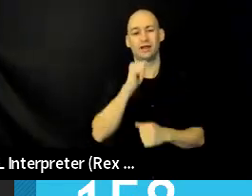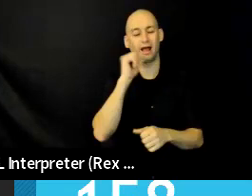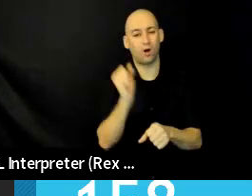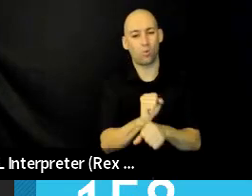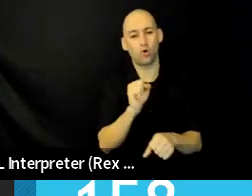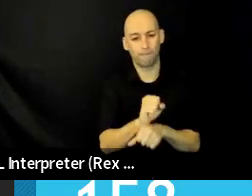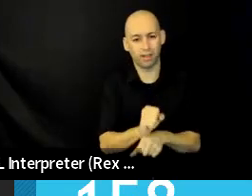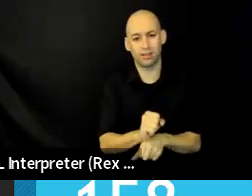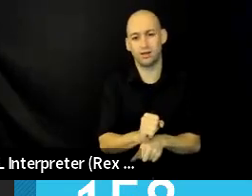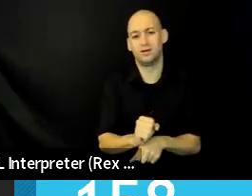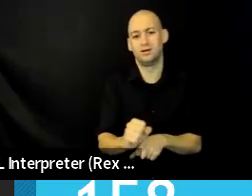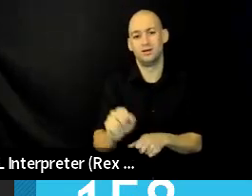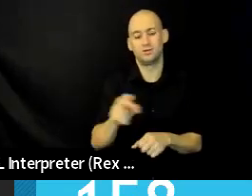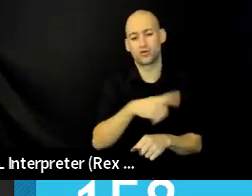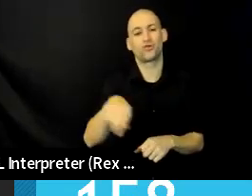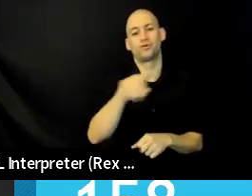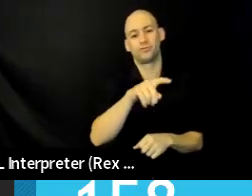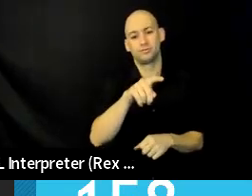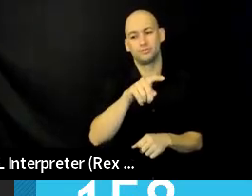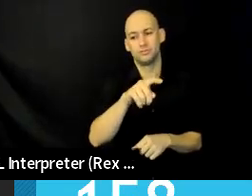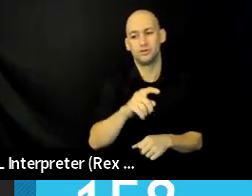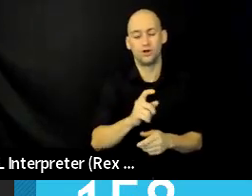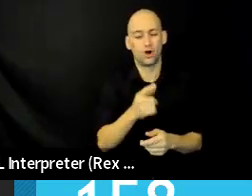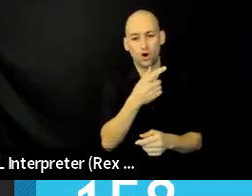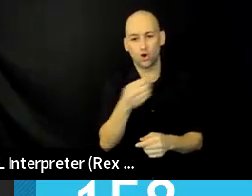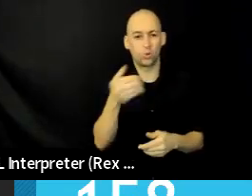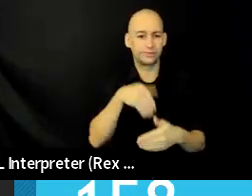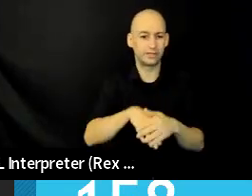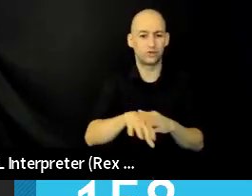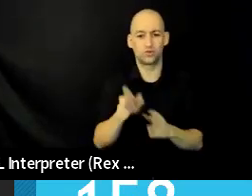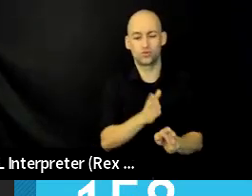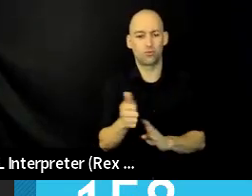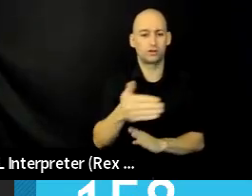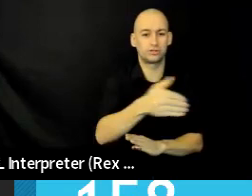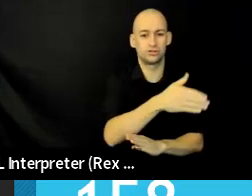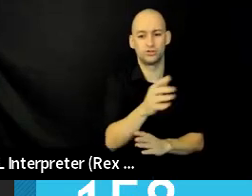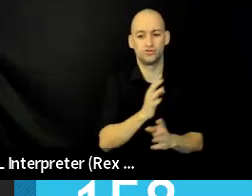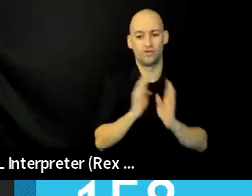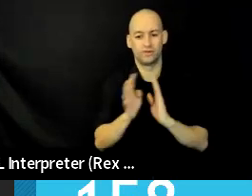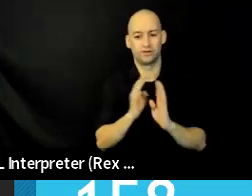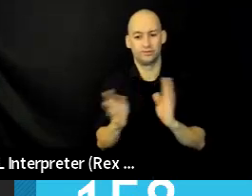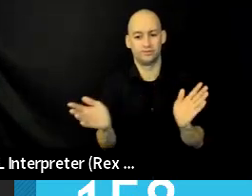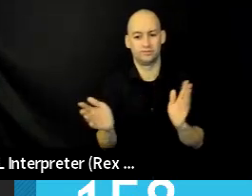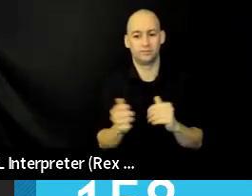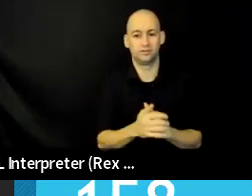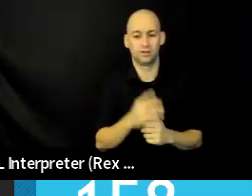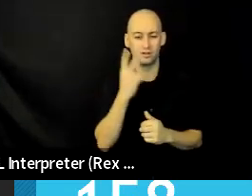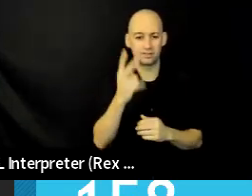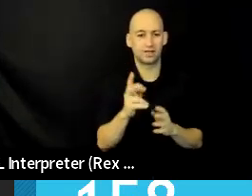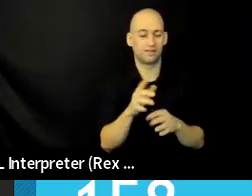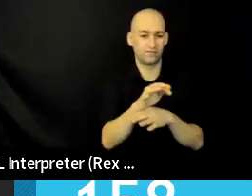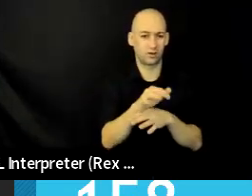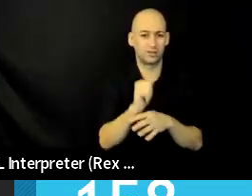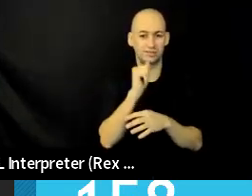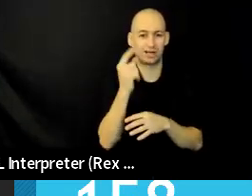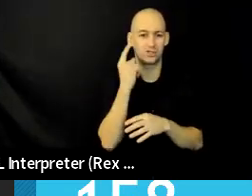unworkable turn that goes into crossing traffic. As you saw in the video, it's not just truck